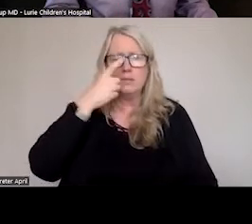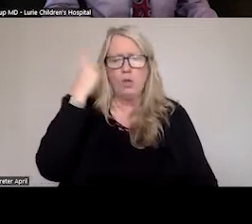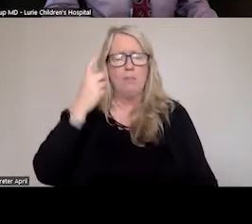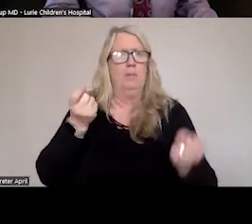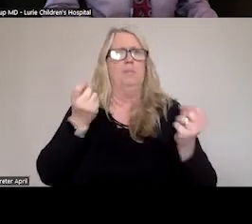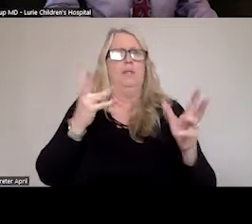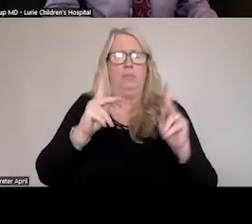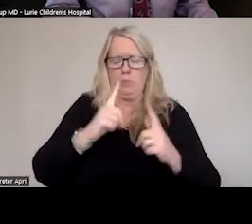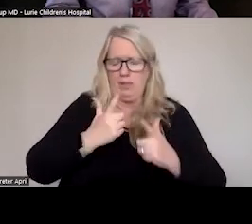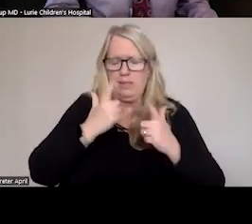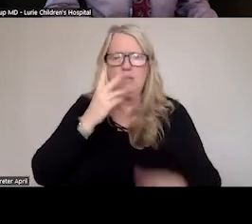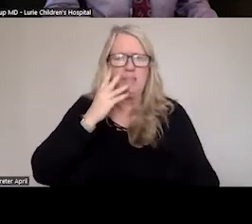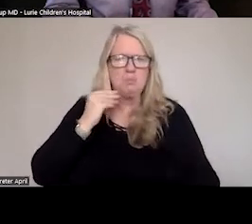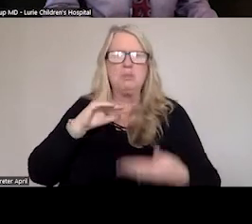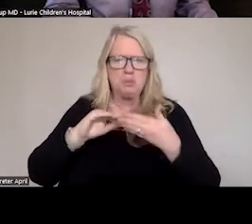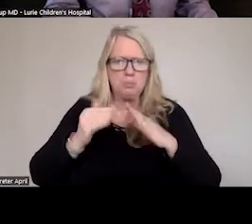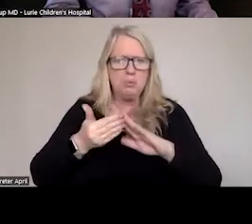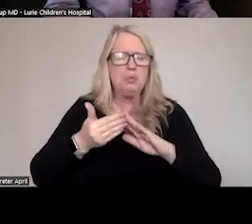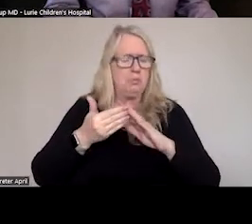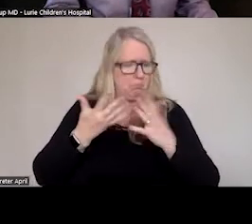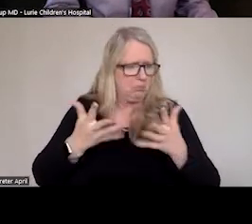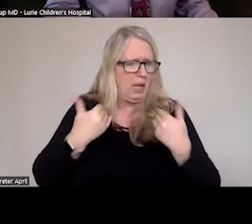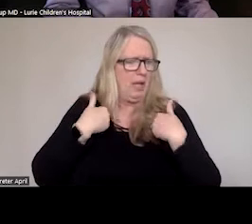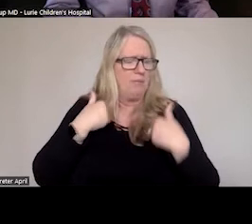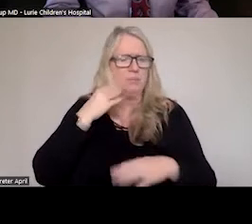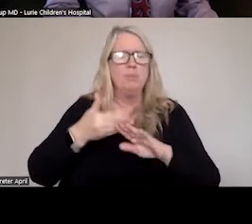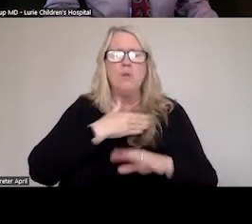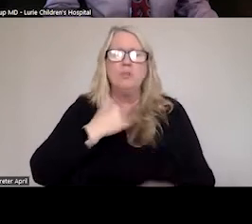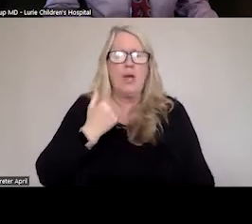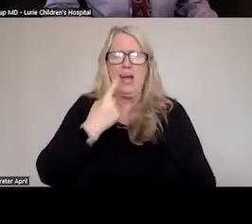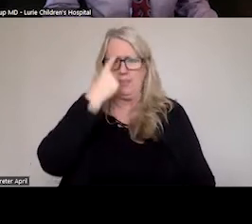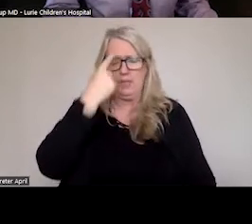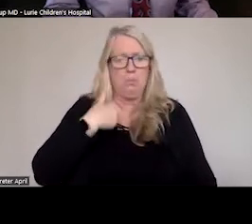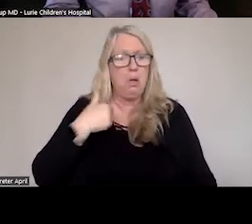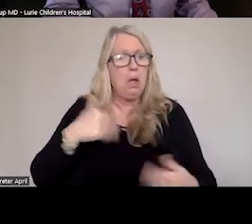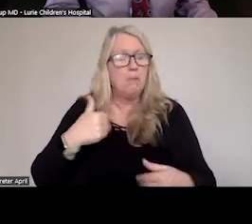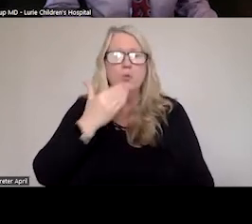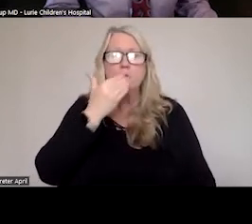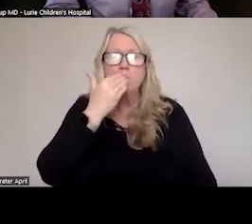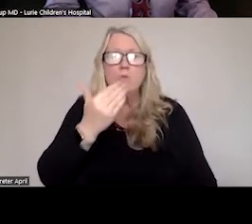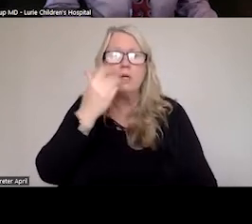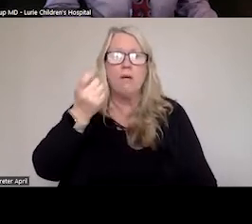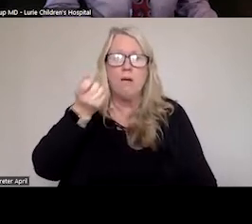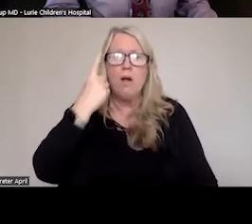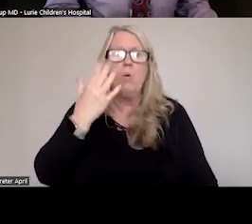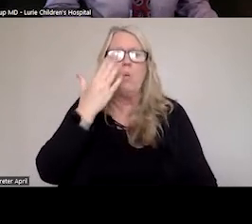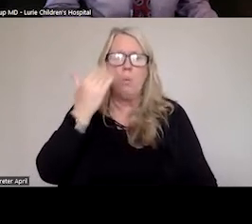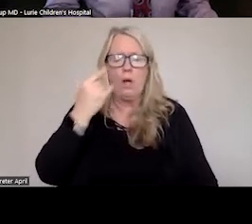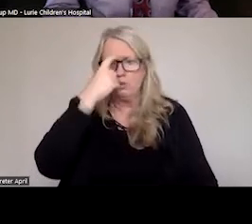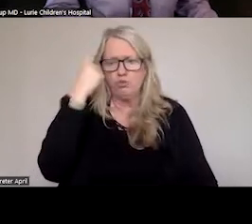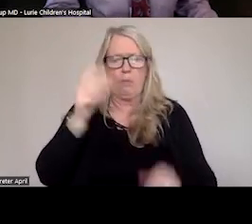and work in have experienced. And I think we have a very good understanding of why trauma